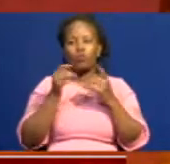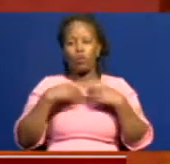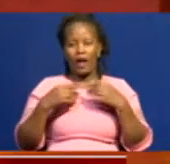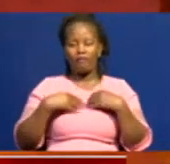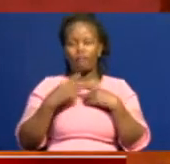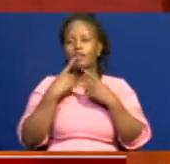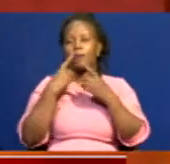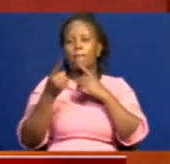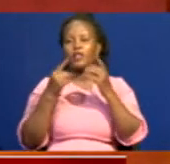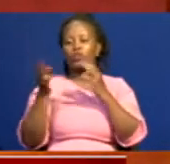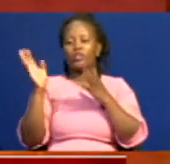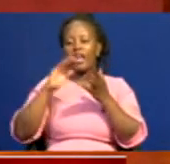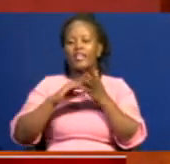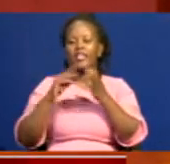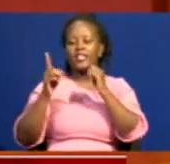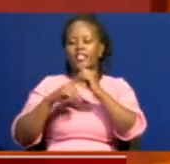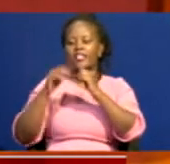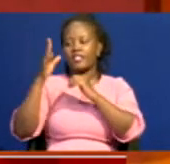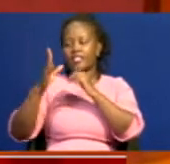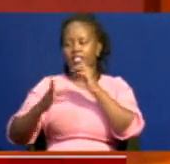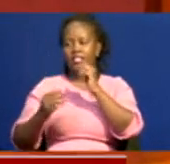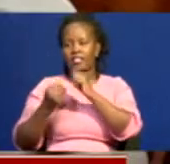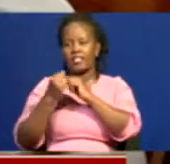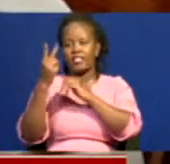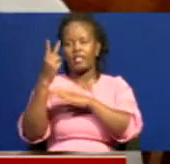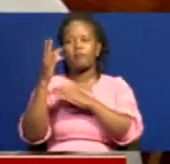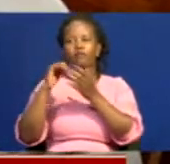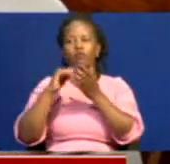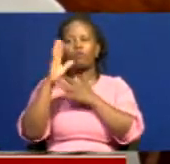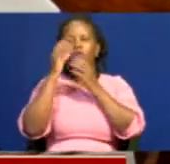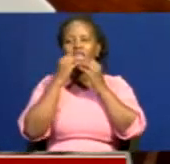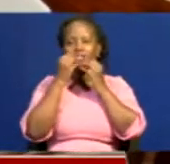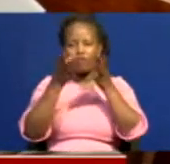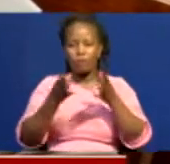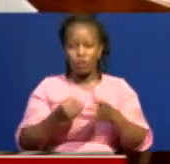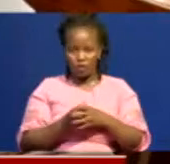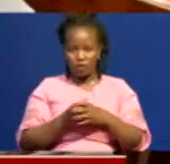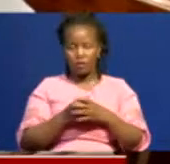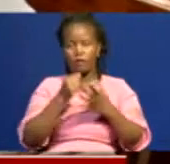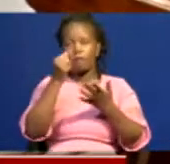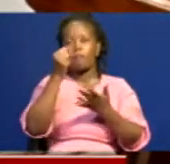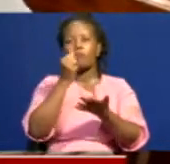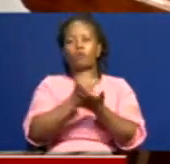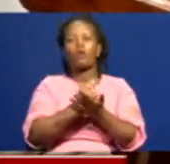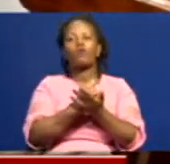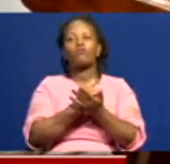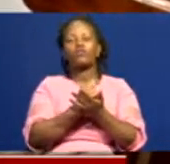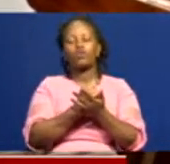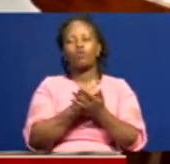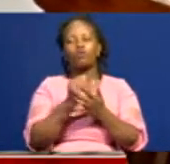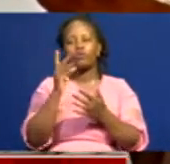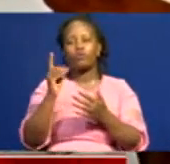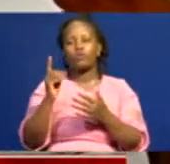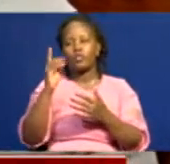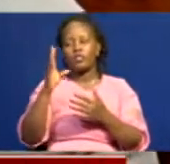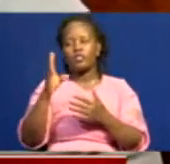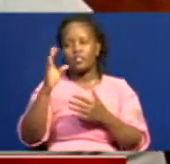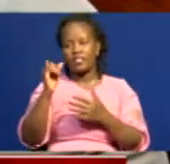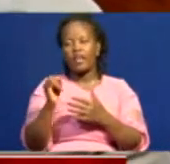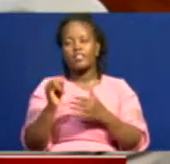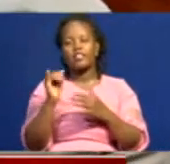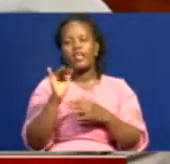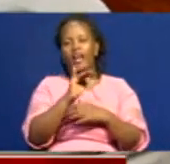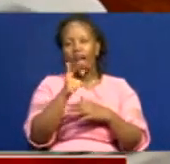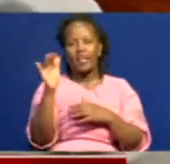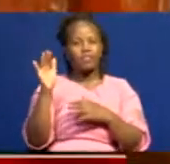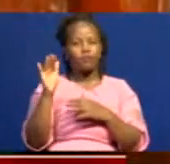December for further directions. This is as the Office of the Inspector General of Police and the DCI office called for